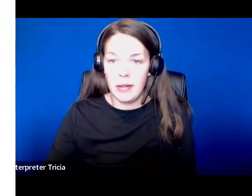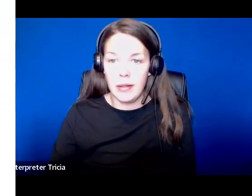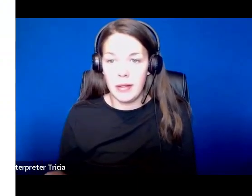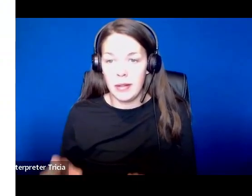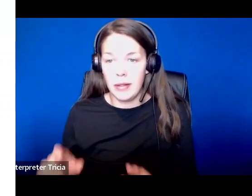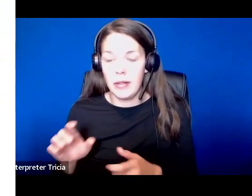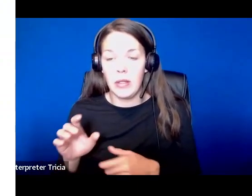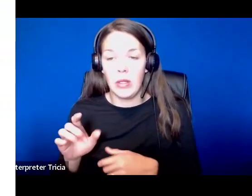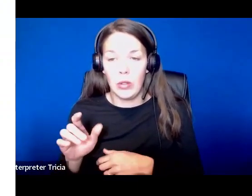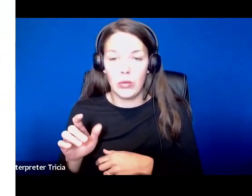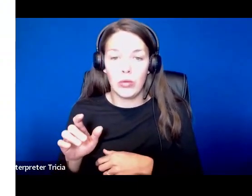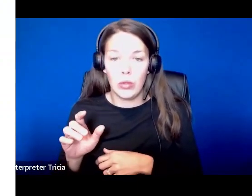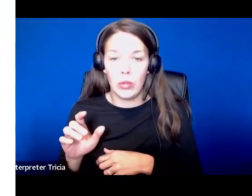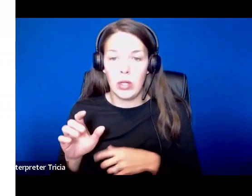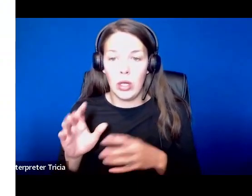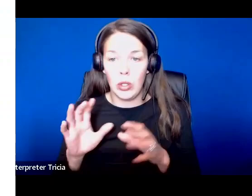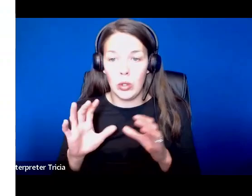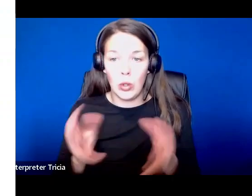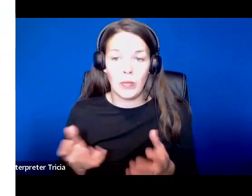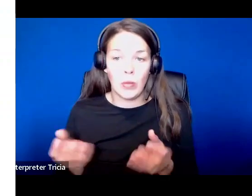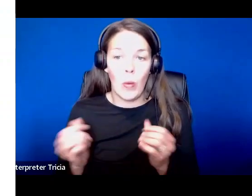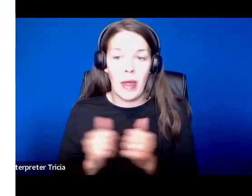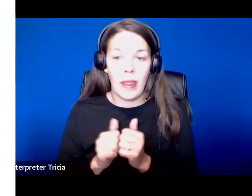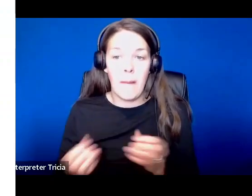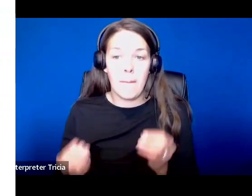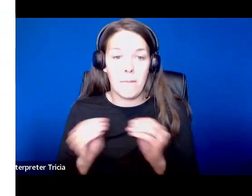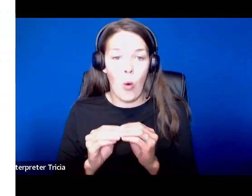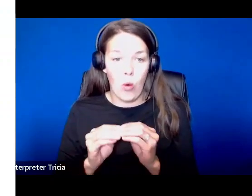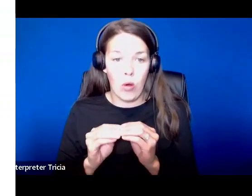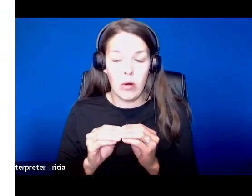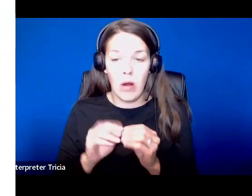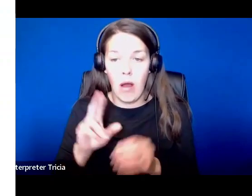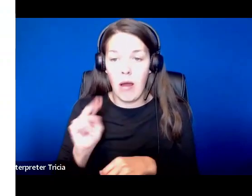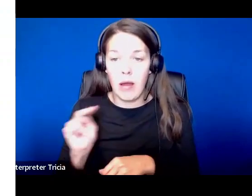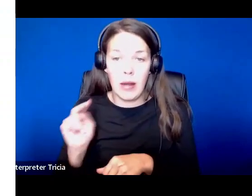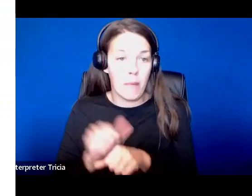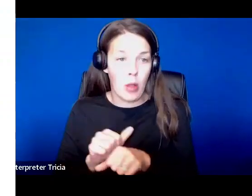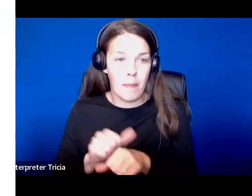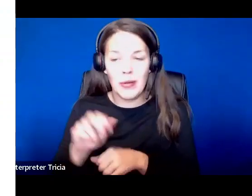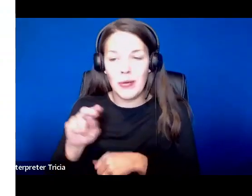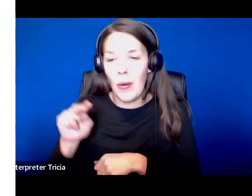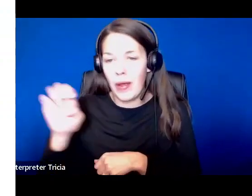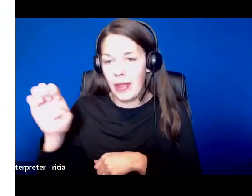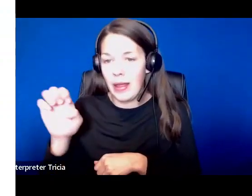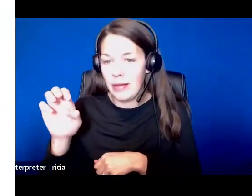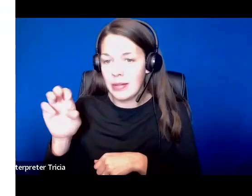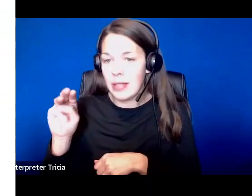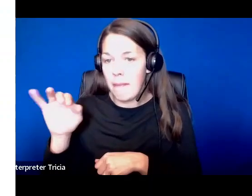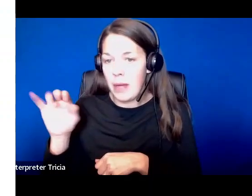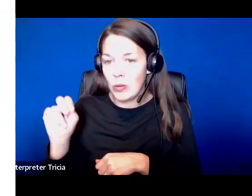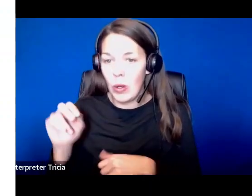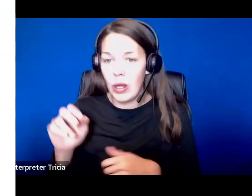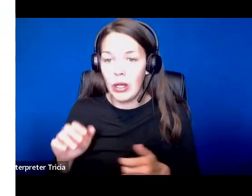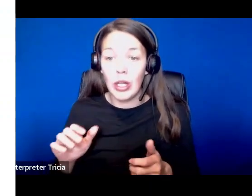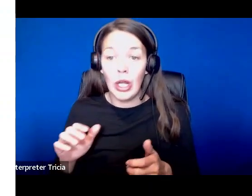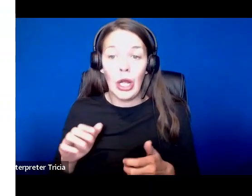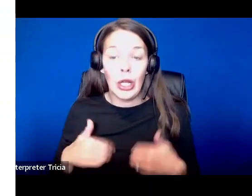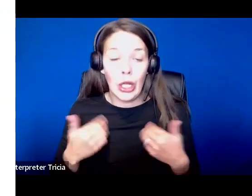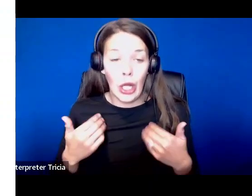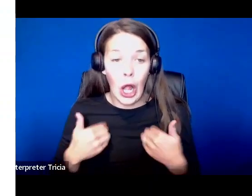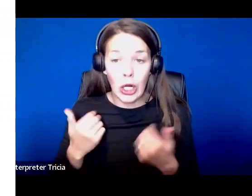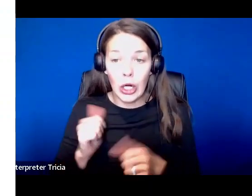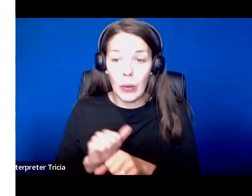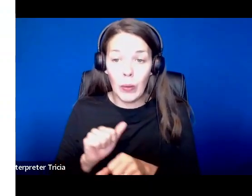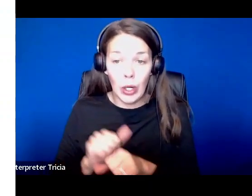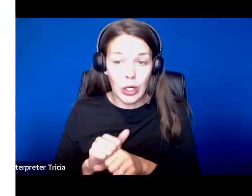So here's this groups with higher unemployment. This is showing for Northeast Minnesota. Again, younger workers, older workers actually